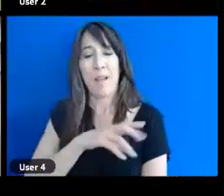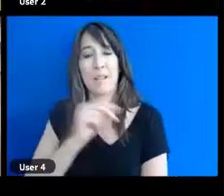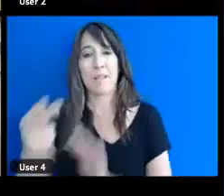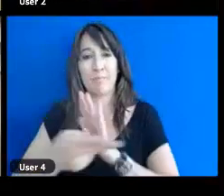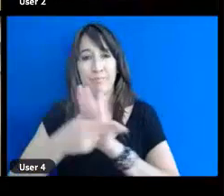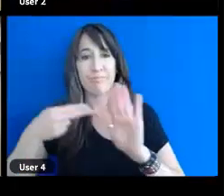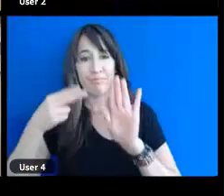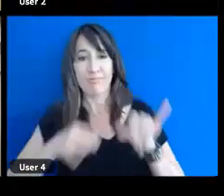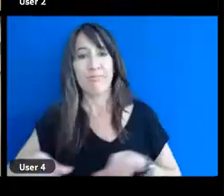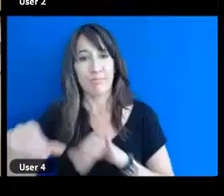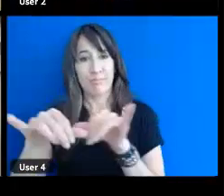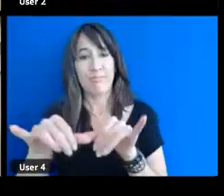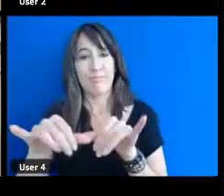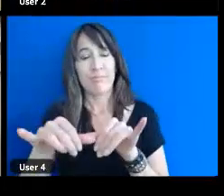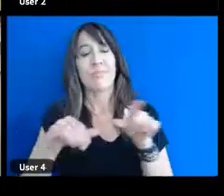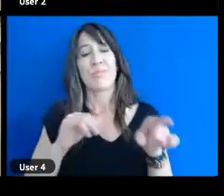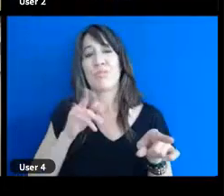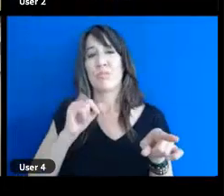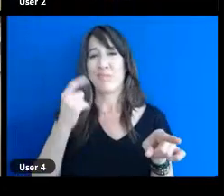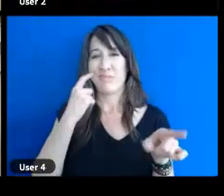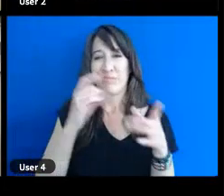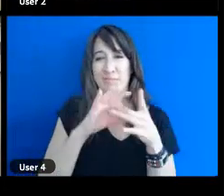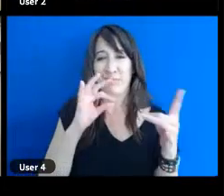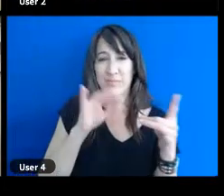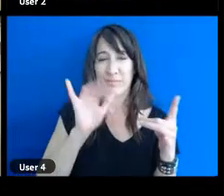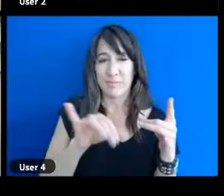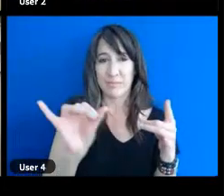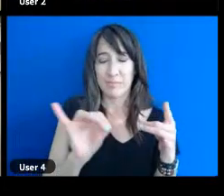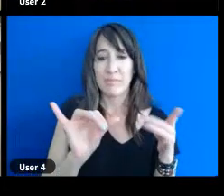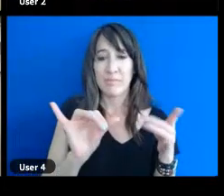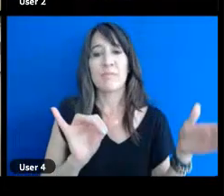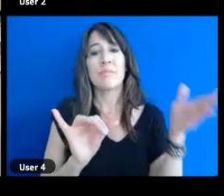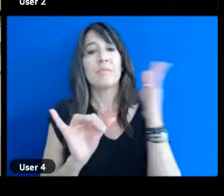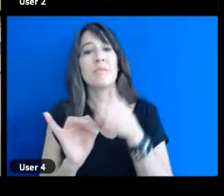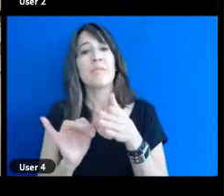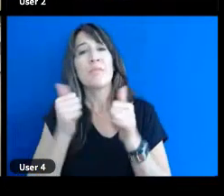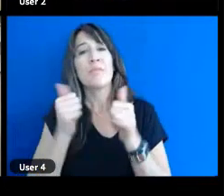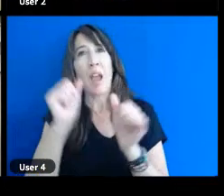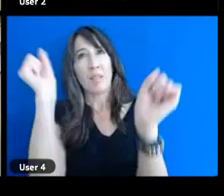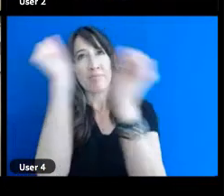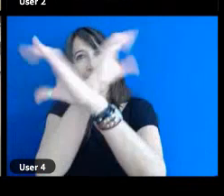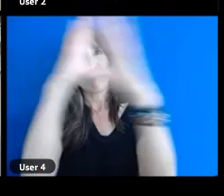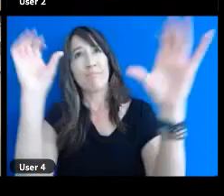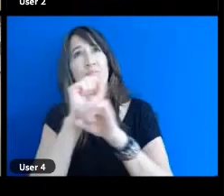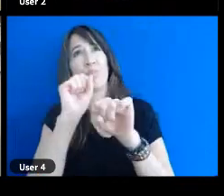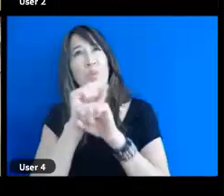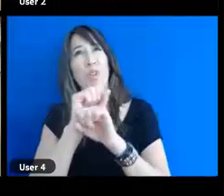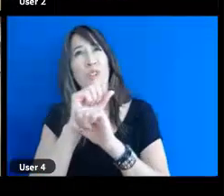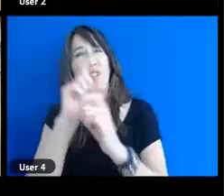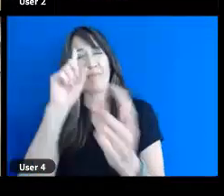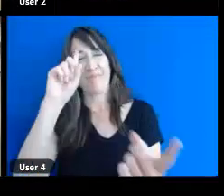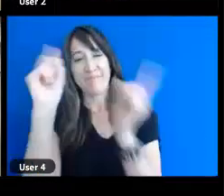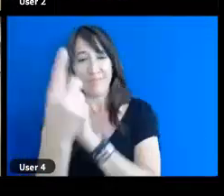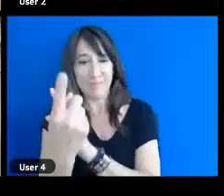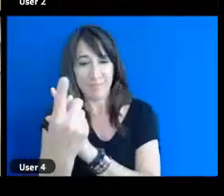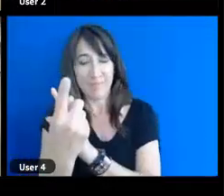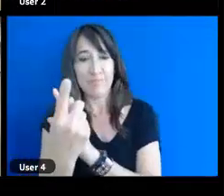to employment. And then, of course, unconscious bias and stereotypes. And Kristin touched on that a little earlier as well.